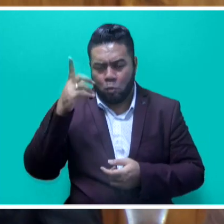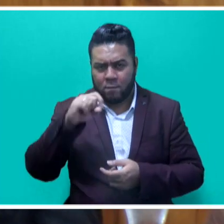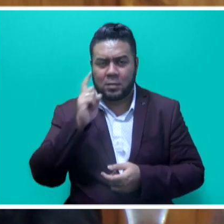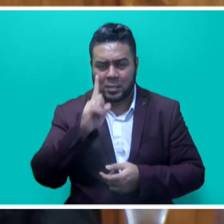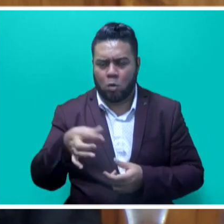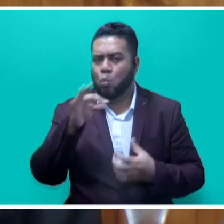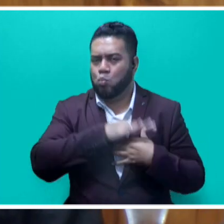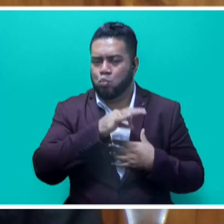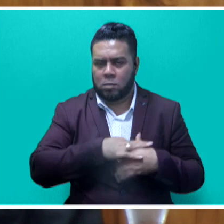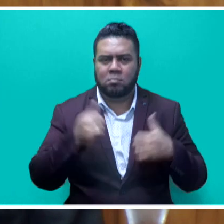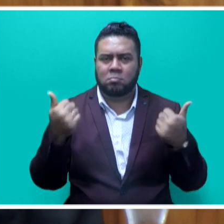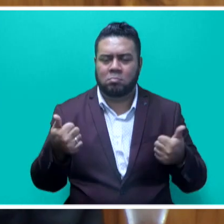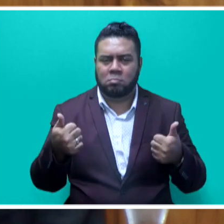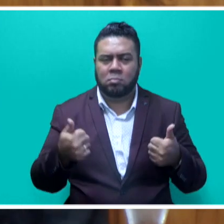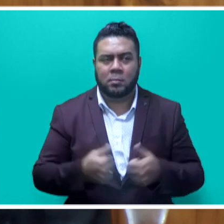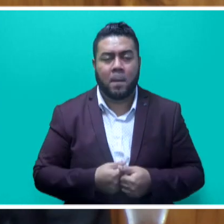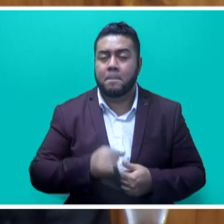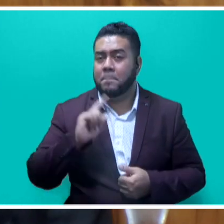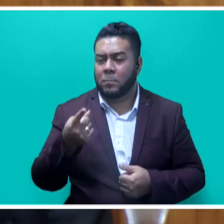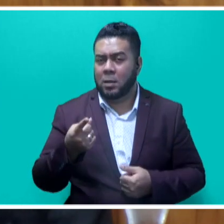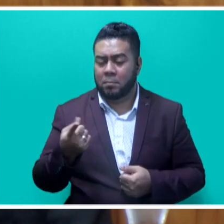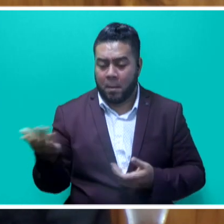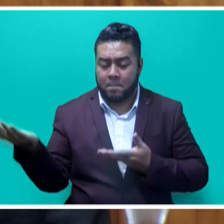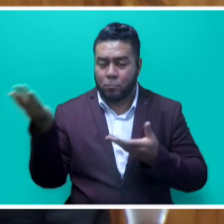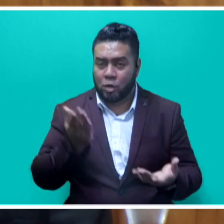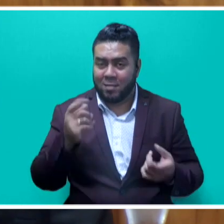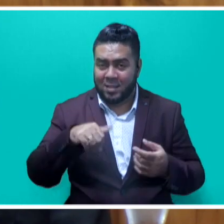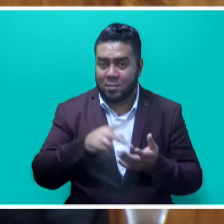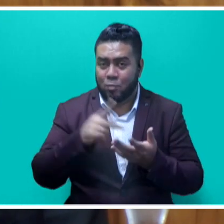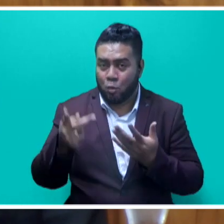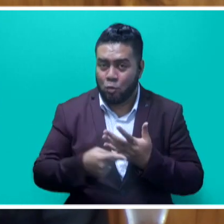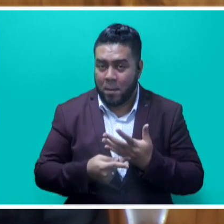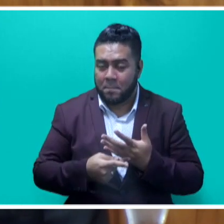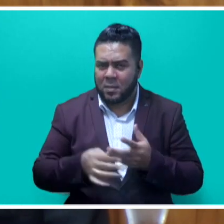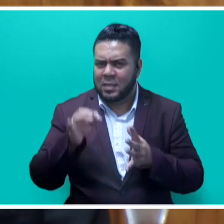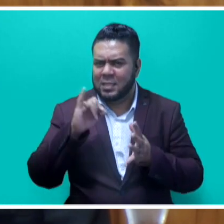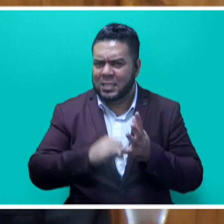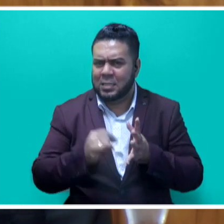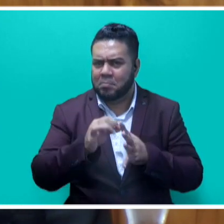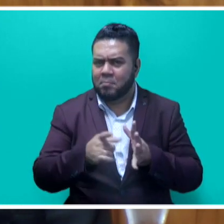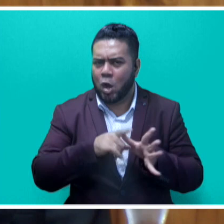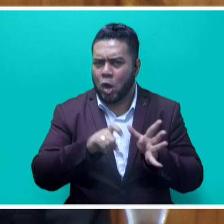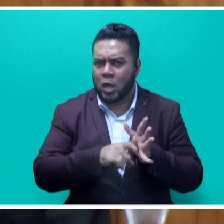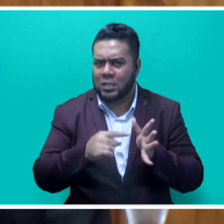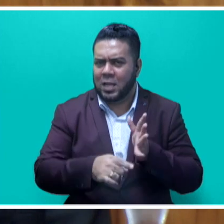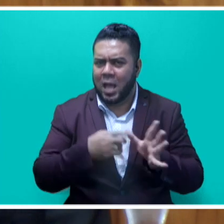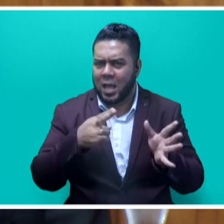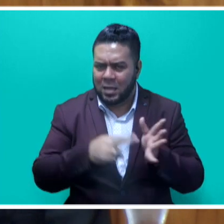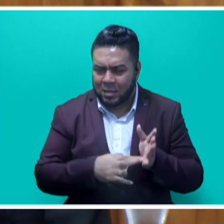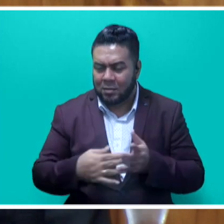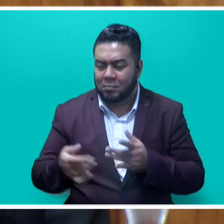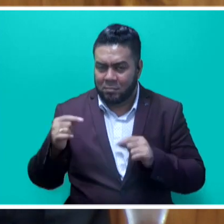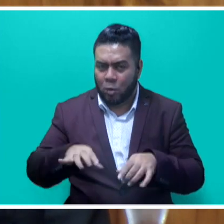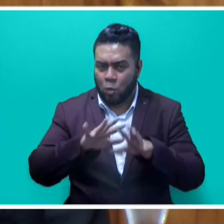its benefits. So by bringing Spartan to Fiji, which is new to Fiji, we are showcasing our ability to